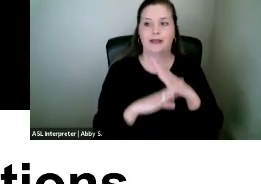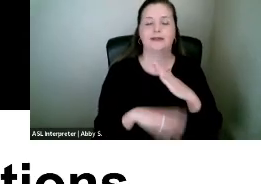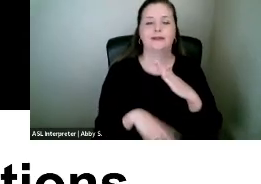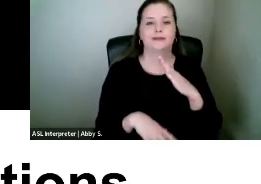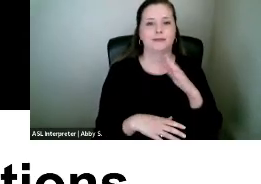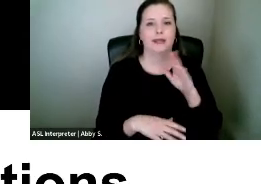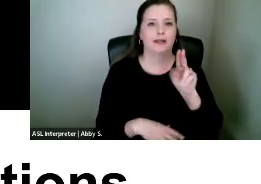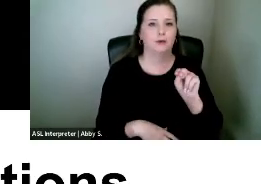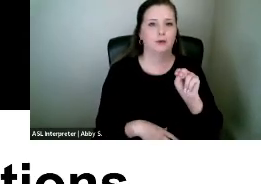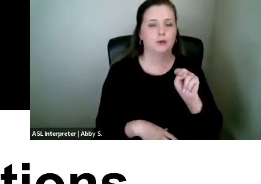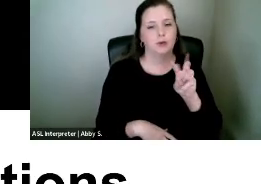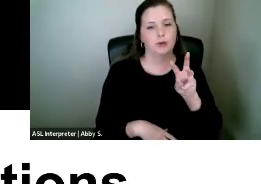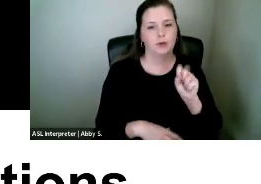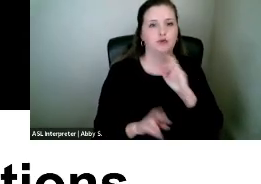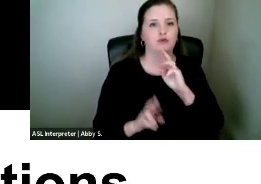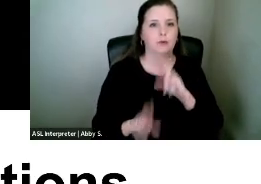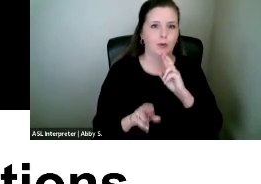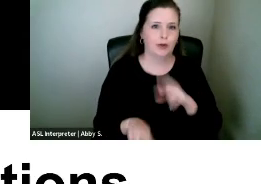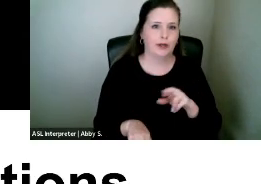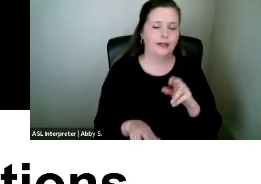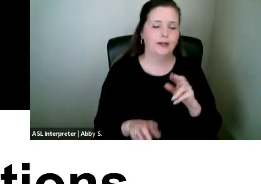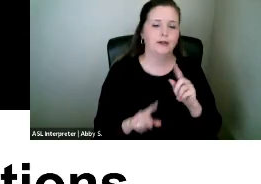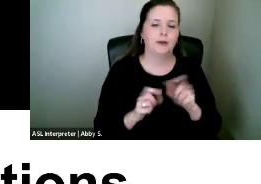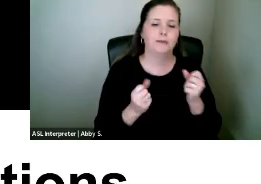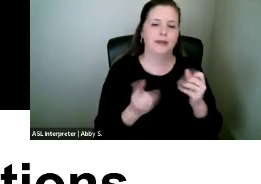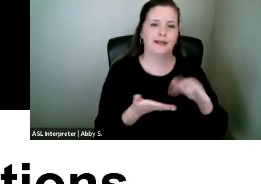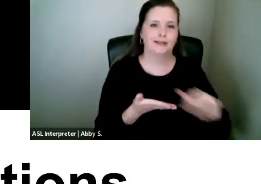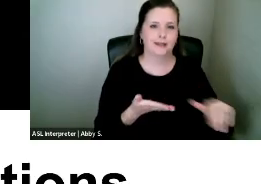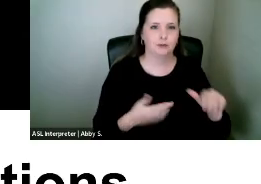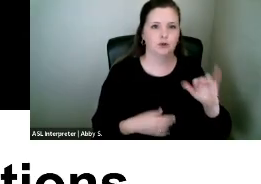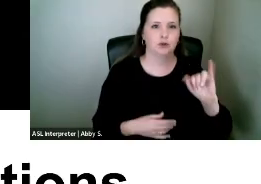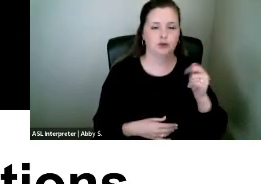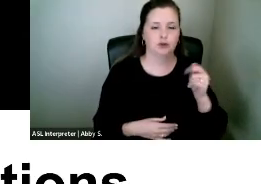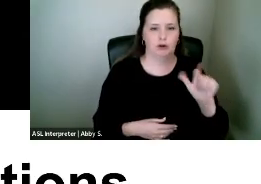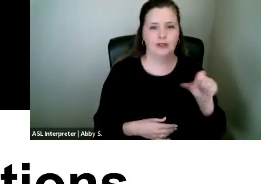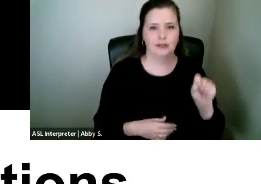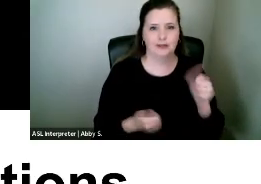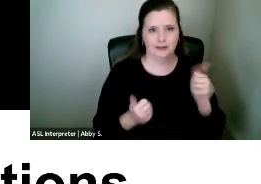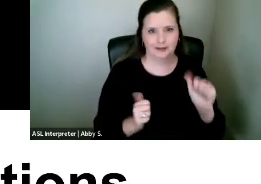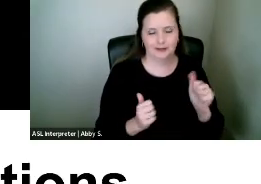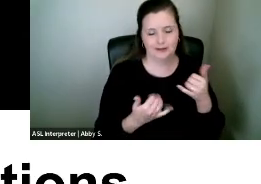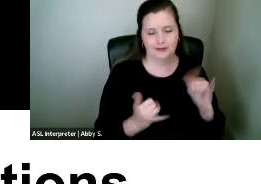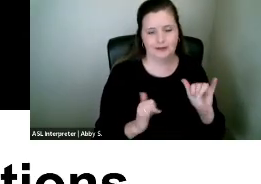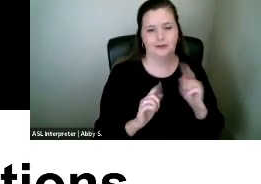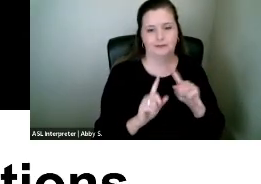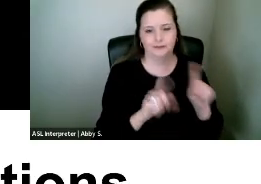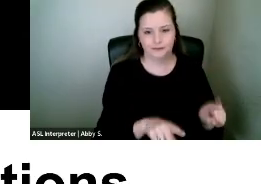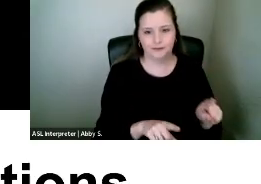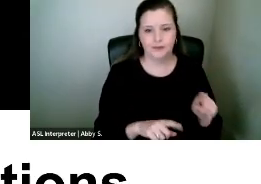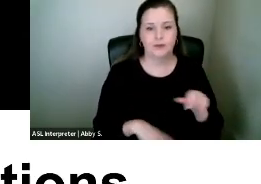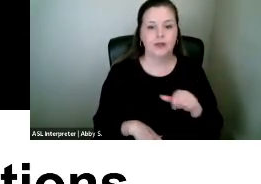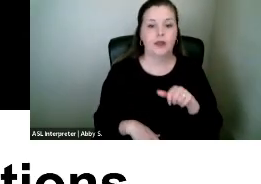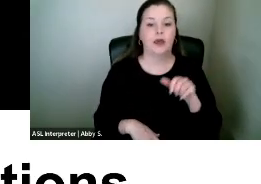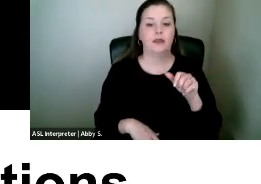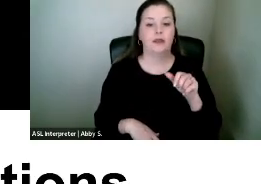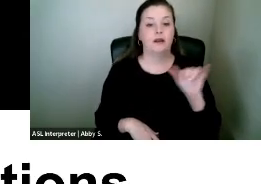exempt journalists. Curfews affect the press without specific exemptions, may be